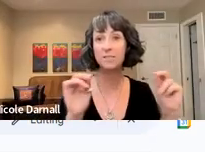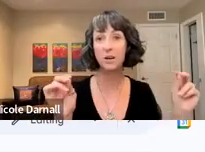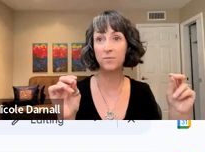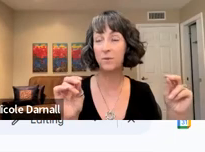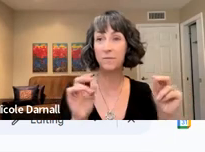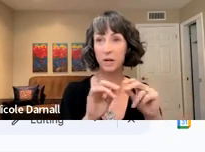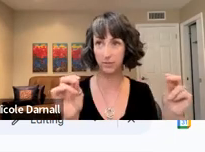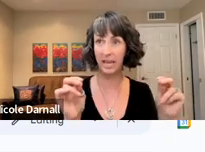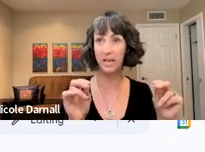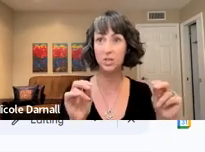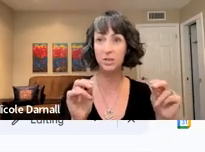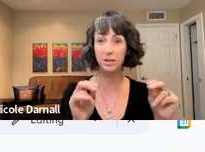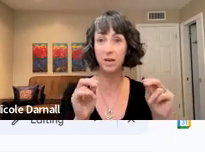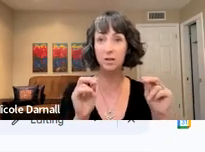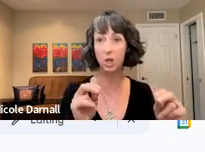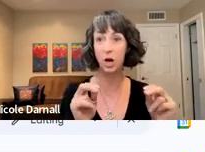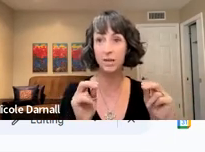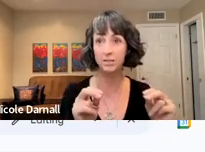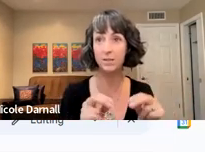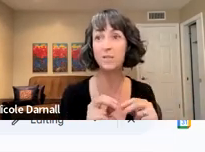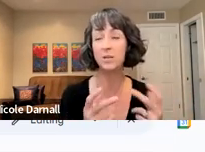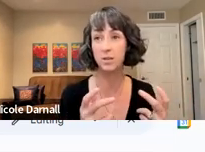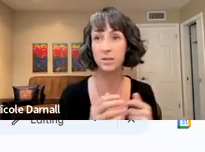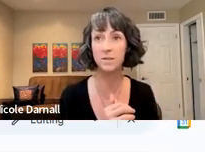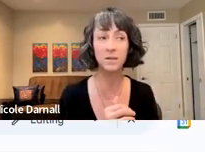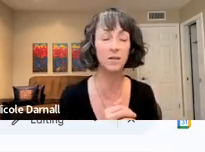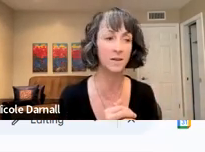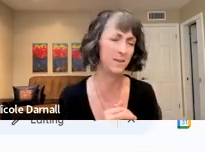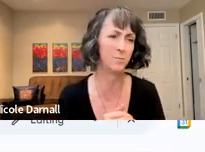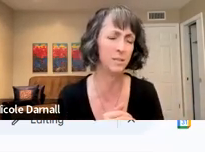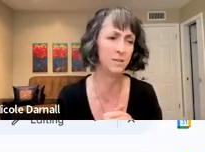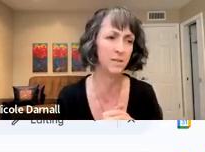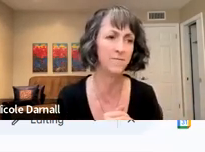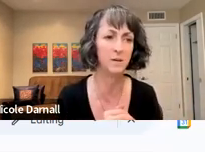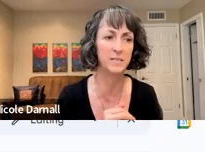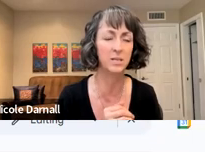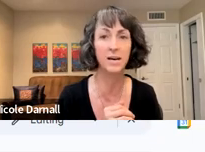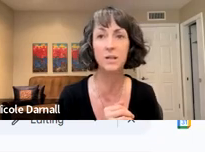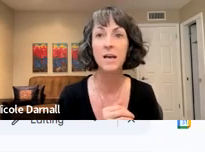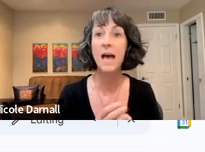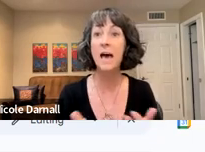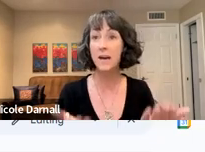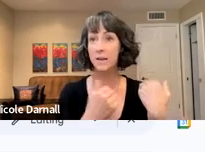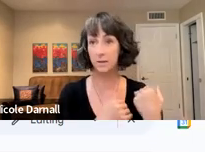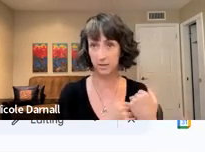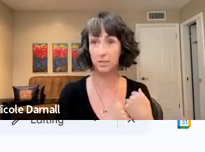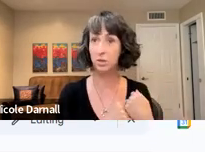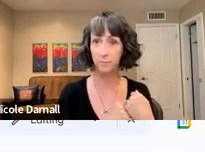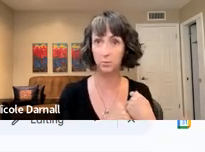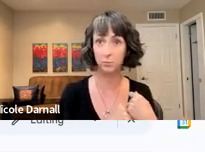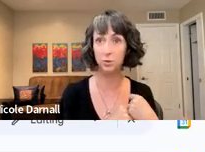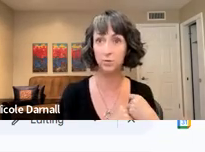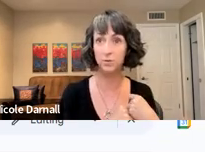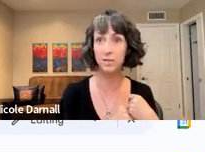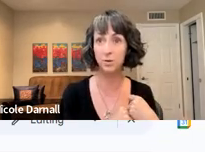the self-verification clause that is on the, I think that was on the environmental aisle, and that is going to